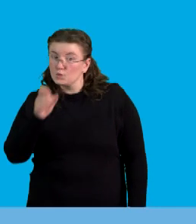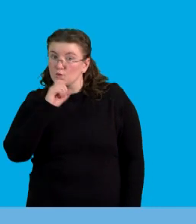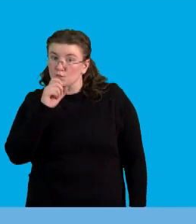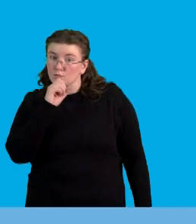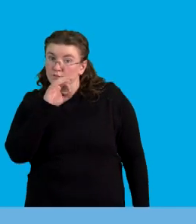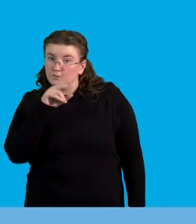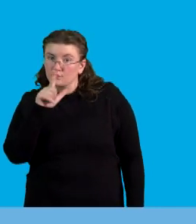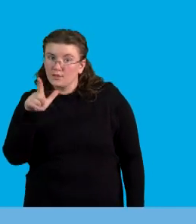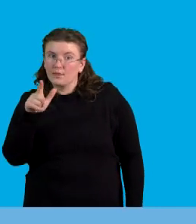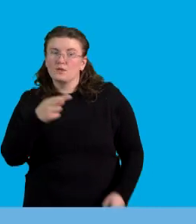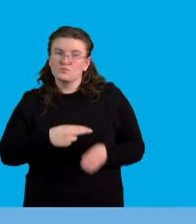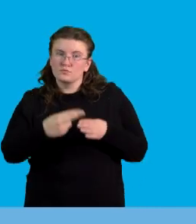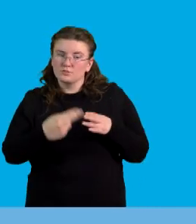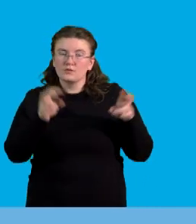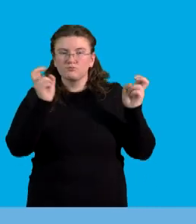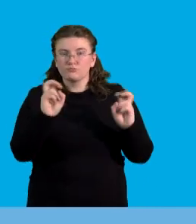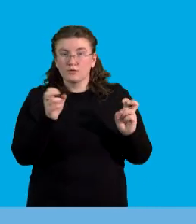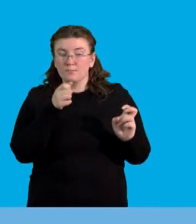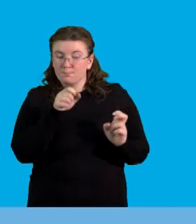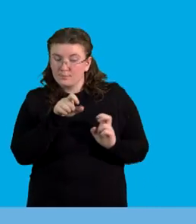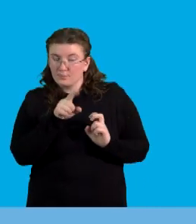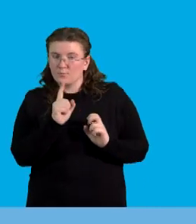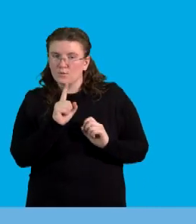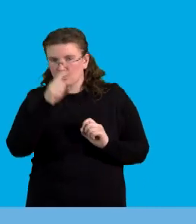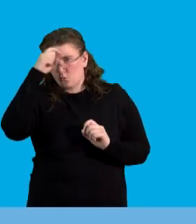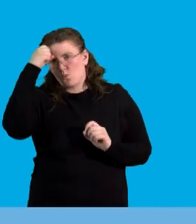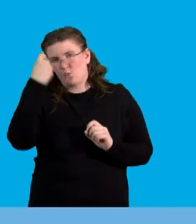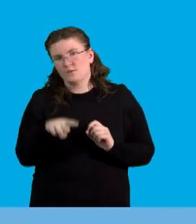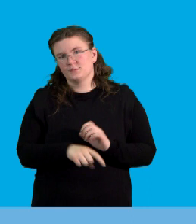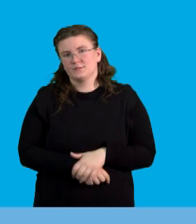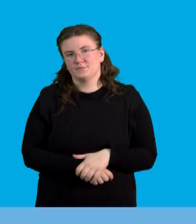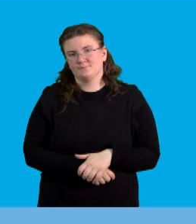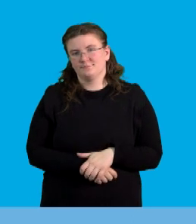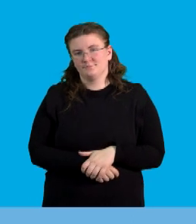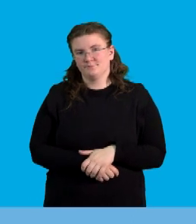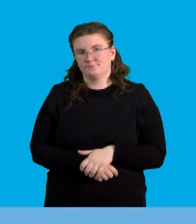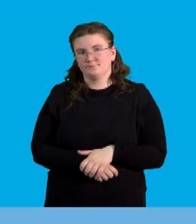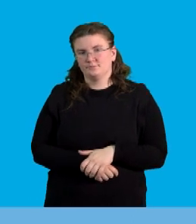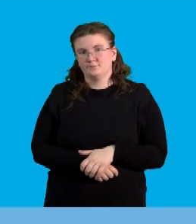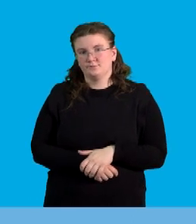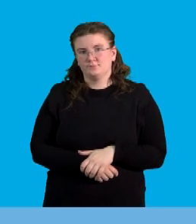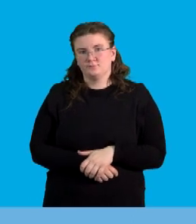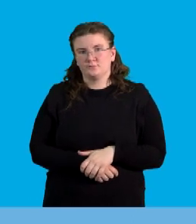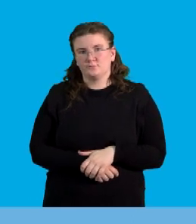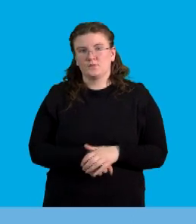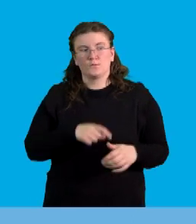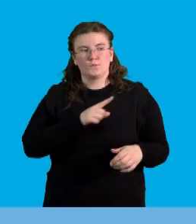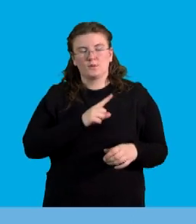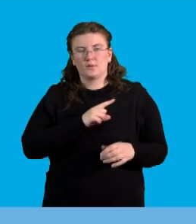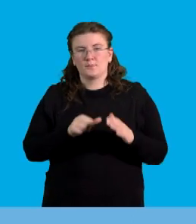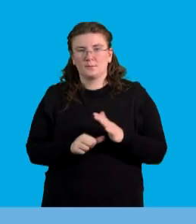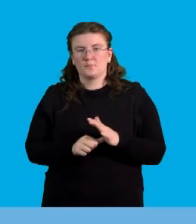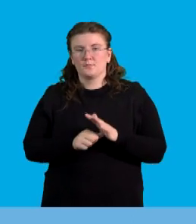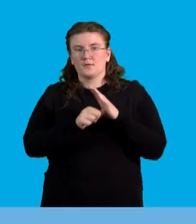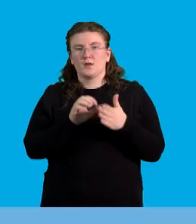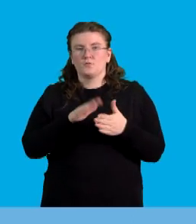energy here is going to be your heat energy. It's going to be your heat energy, if you can call it that, because that's the